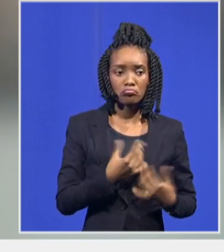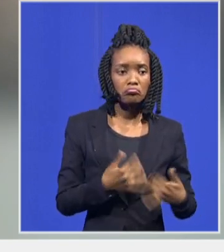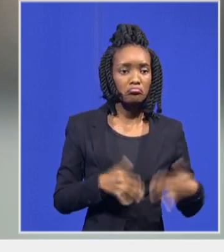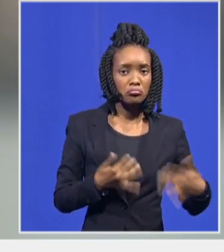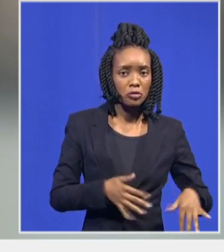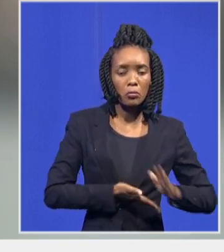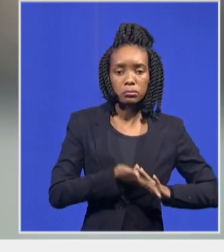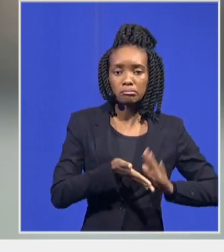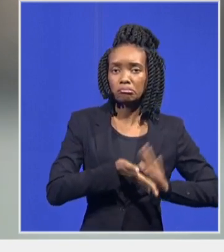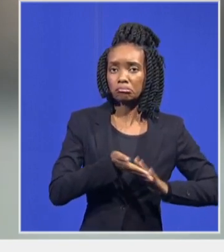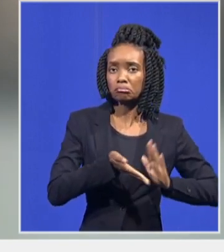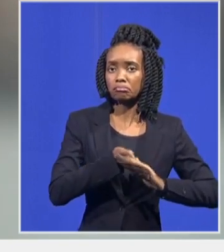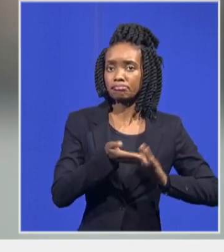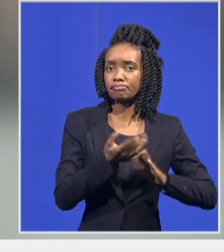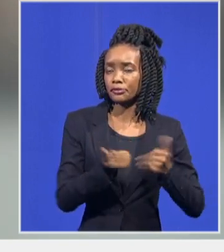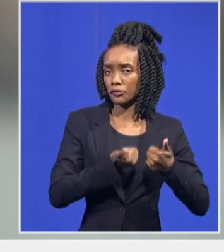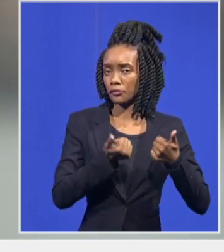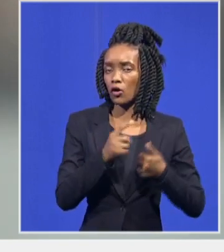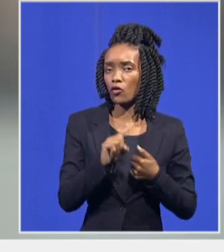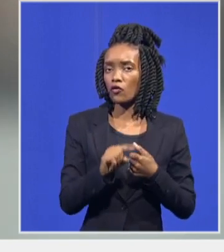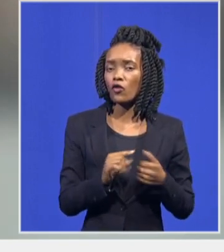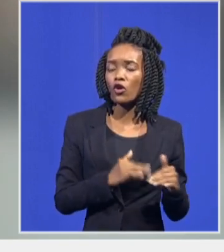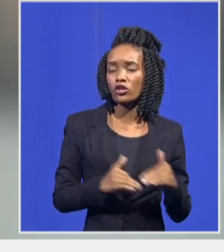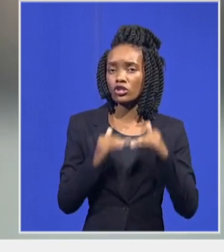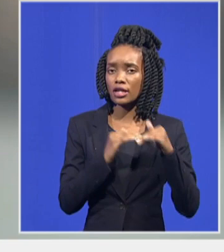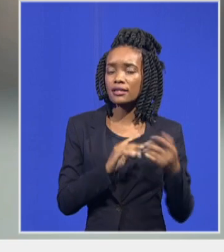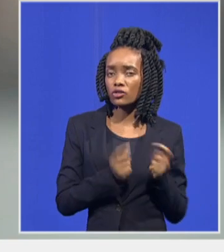there around the just transition. So